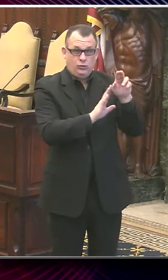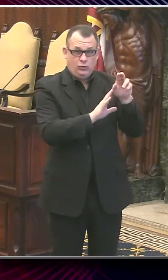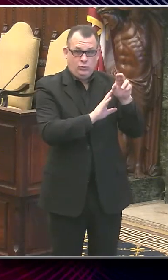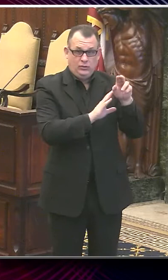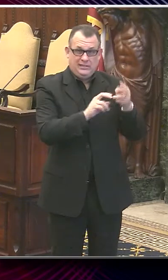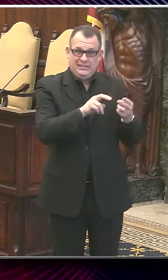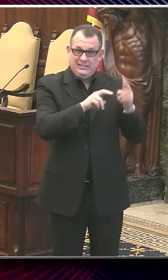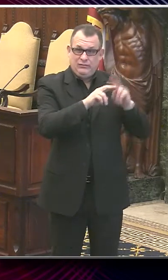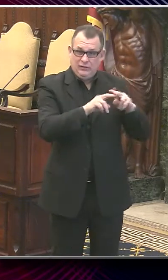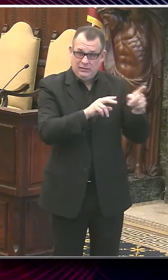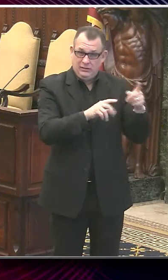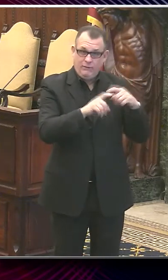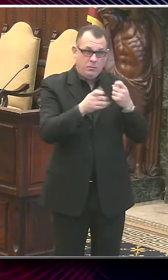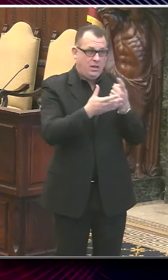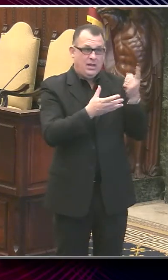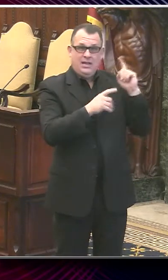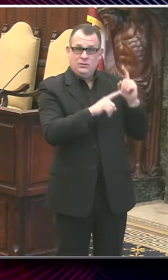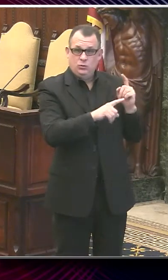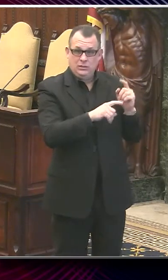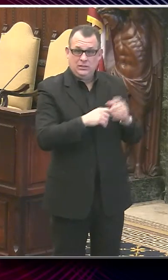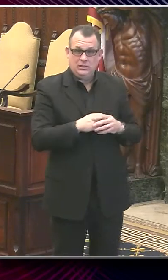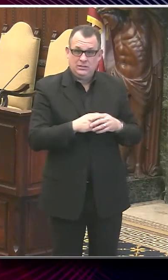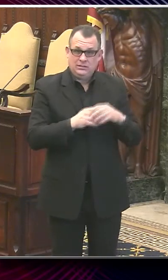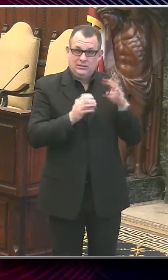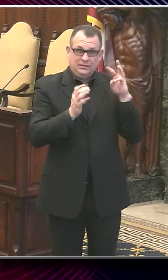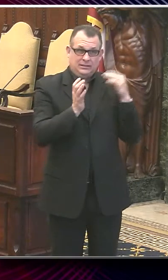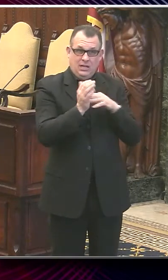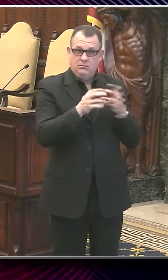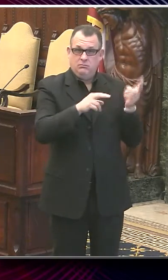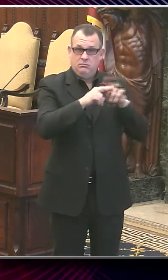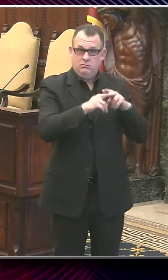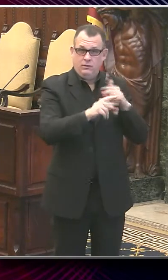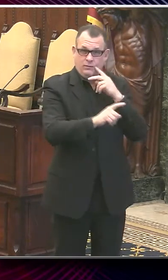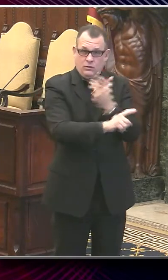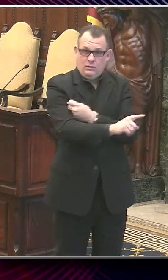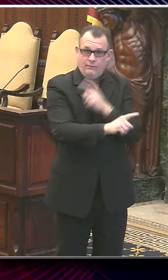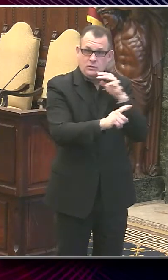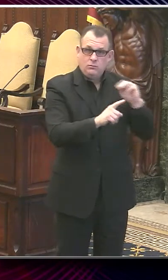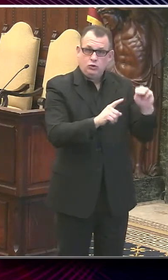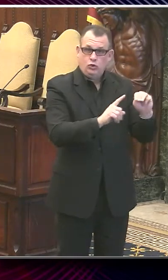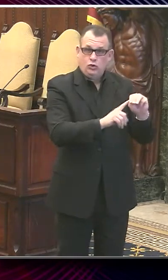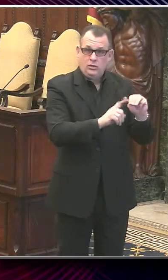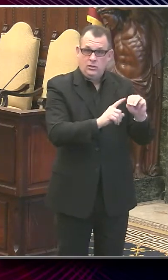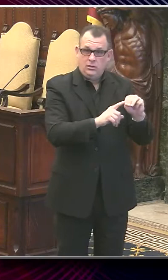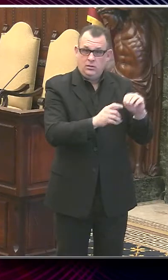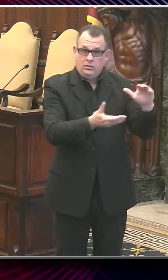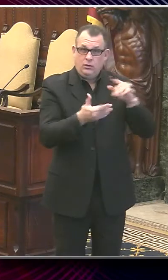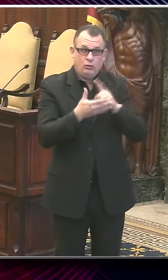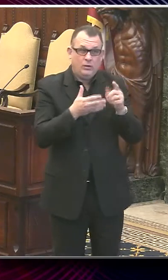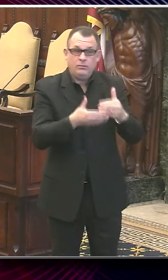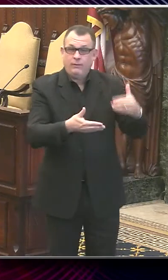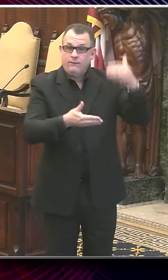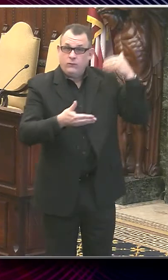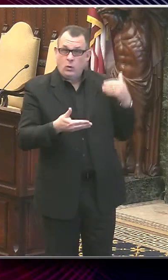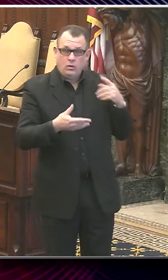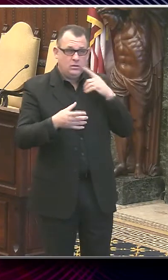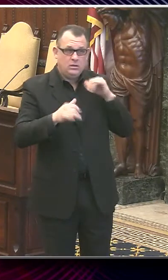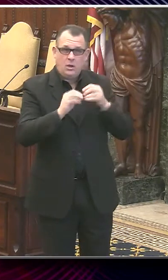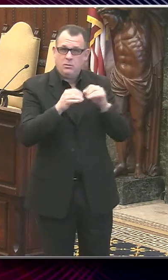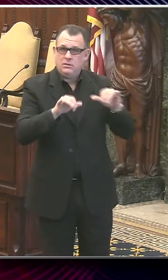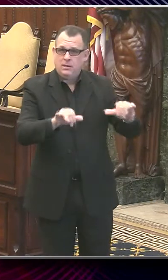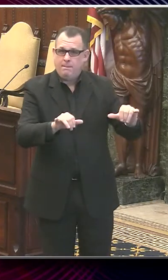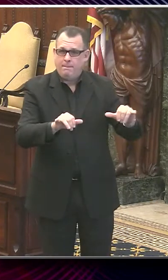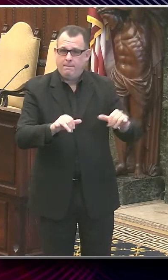week before, and 15,600 first doses of the Moderna vaccine. That's no change from the week before. In addition, we heard late